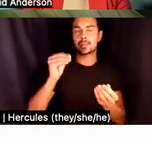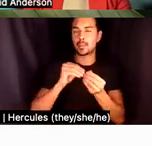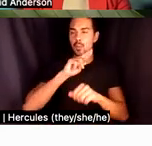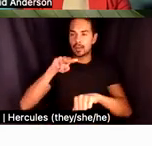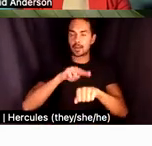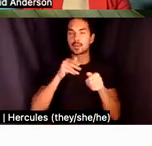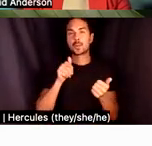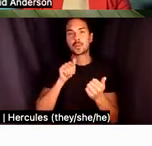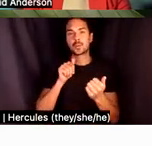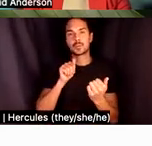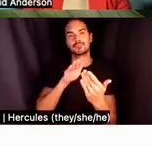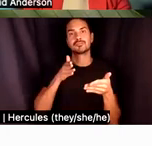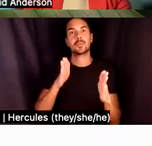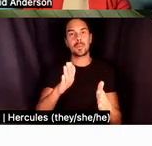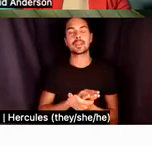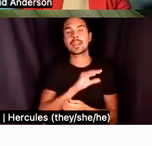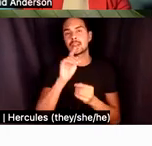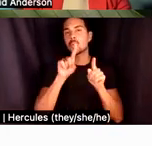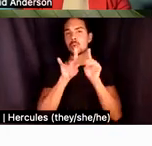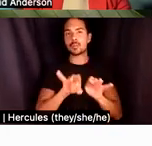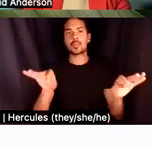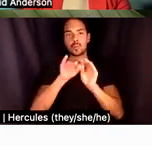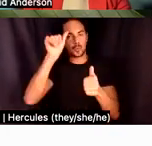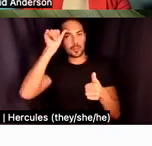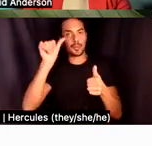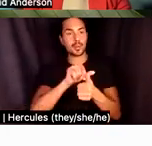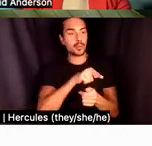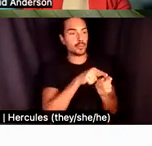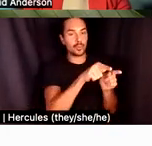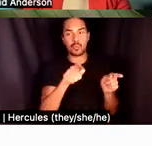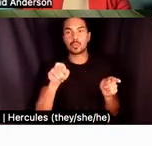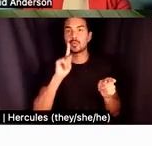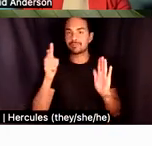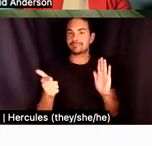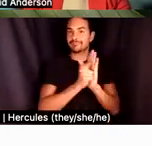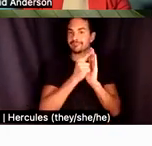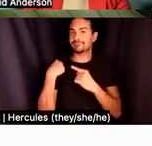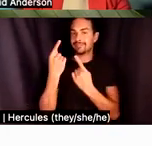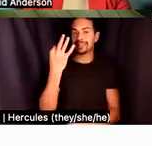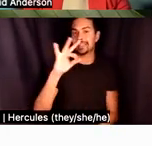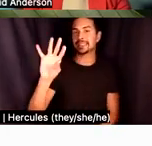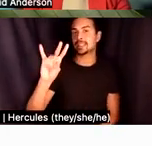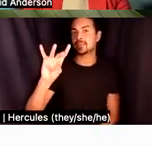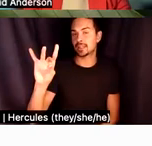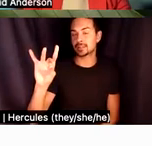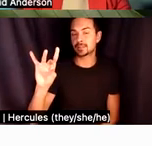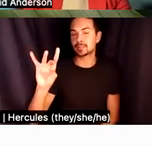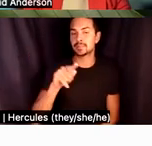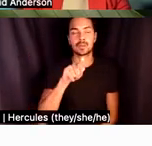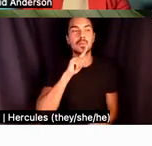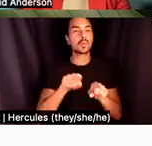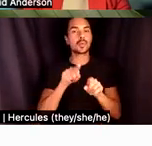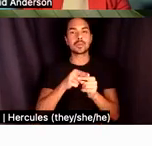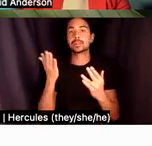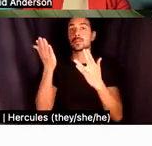way. But it's also important to remember that those were outlawed until 1978. They were also